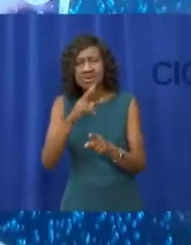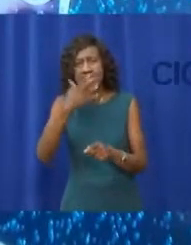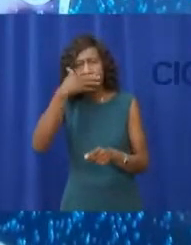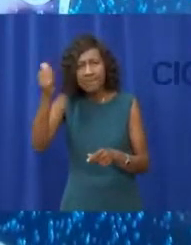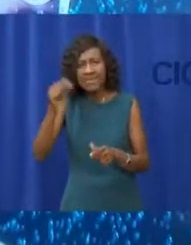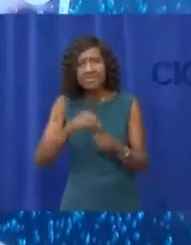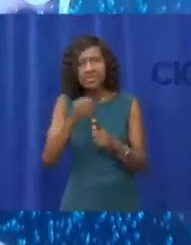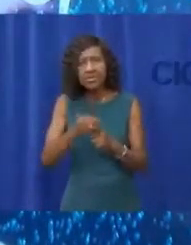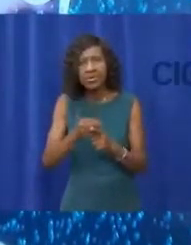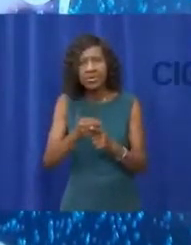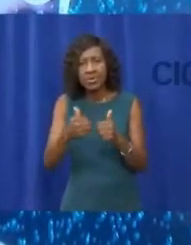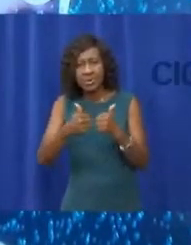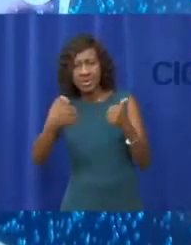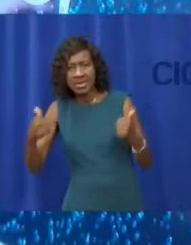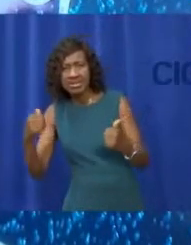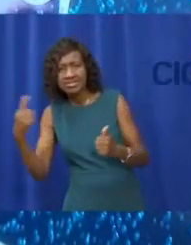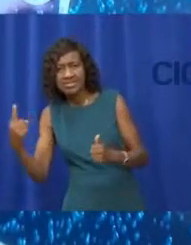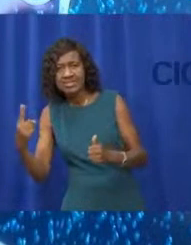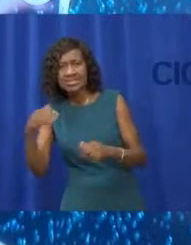at home.